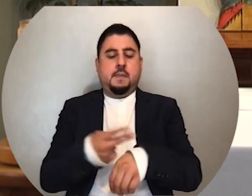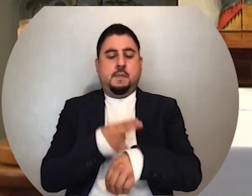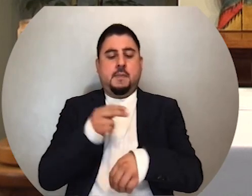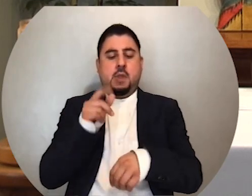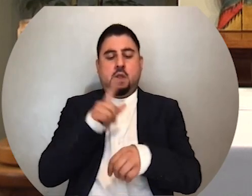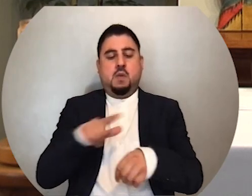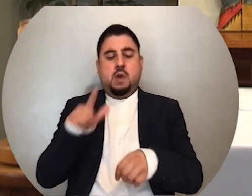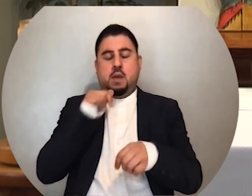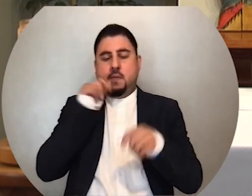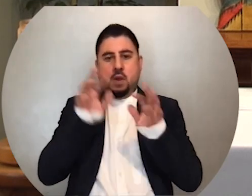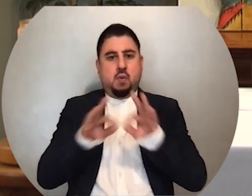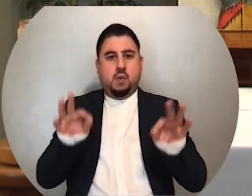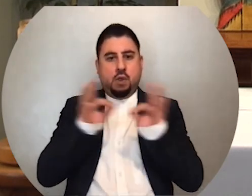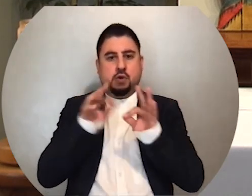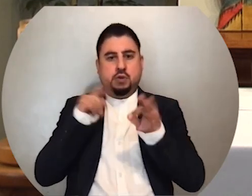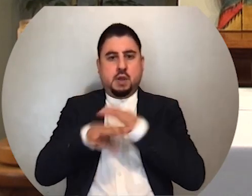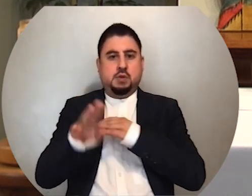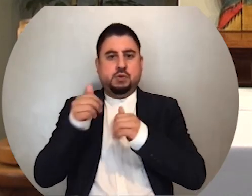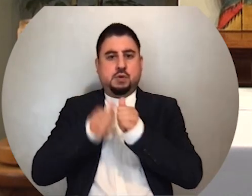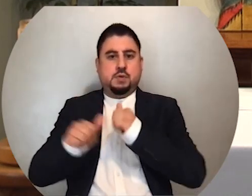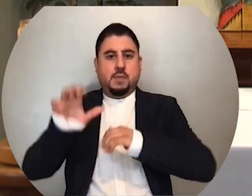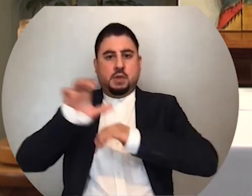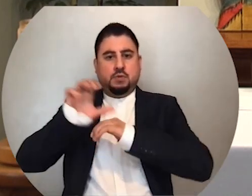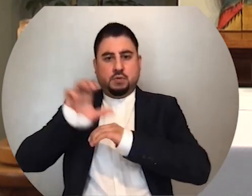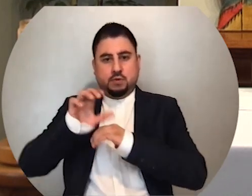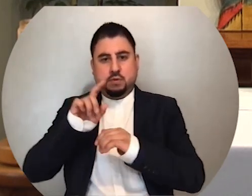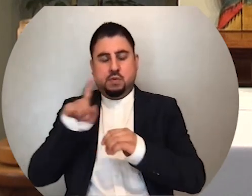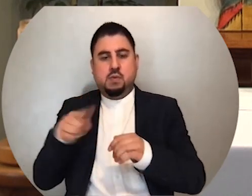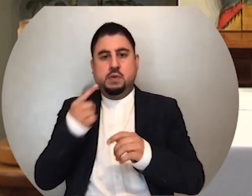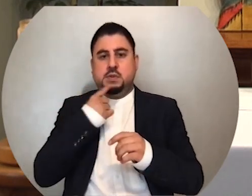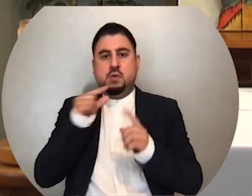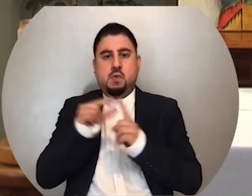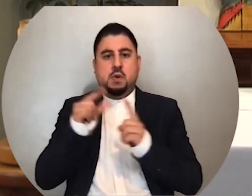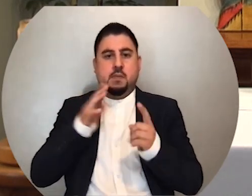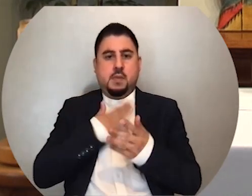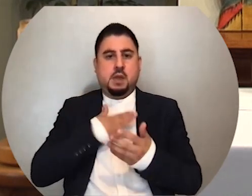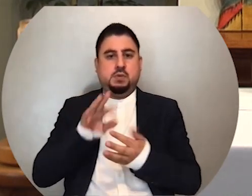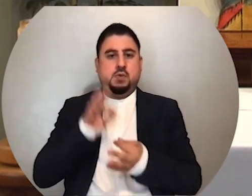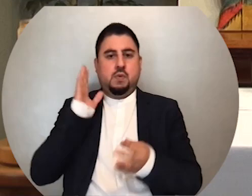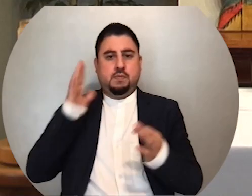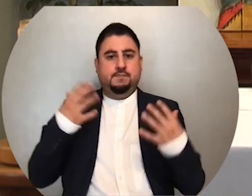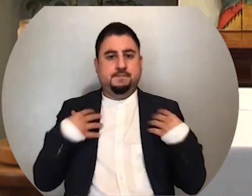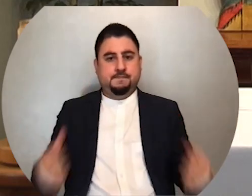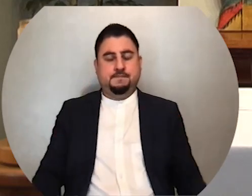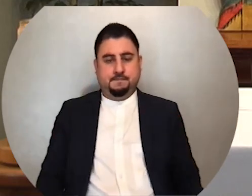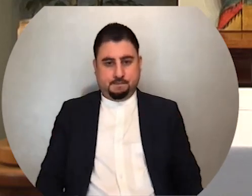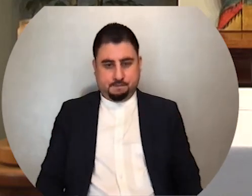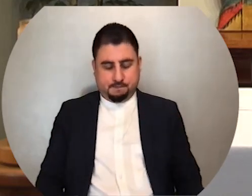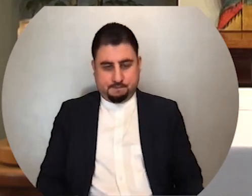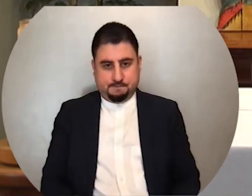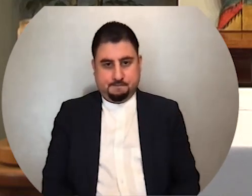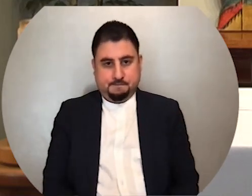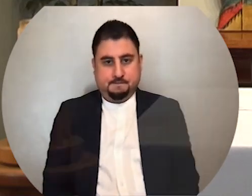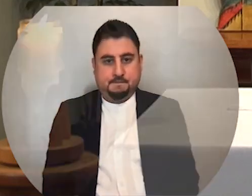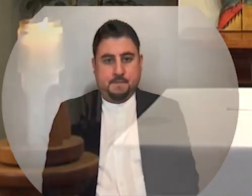Lamb. Lord, I'm not worthy that you should enter under my roof, but only say the word, and my soul shall be